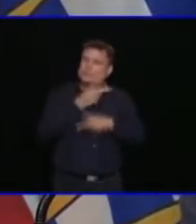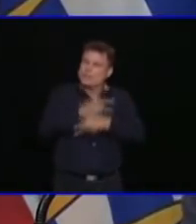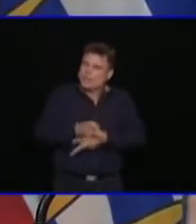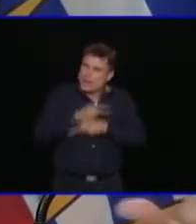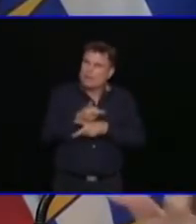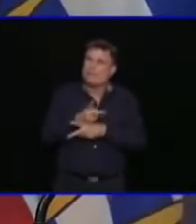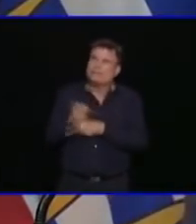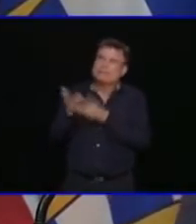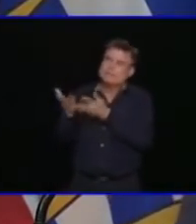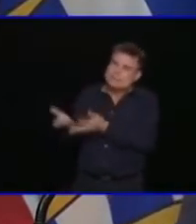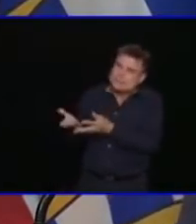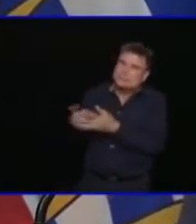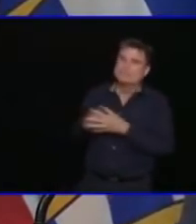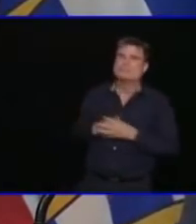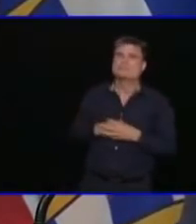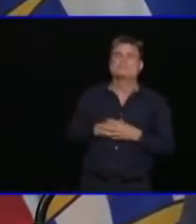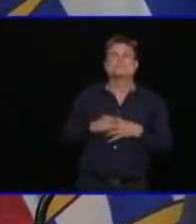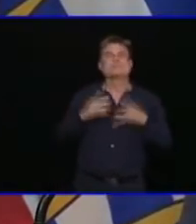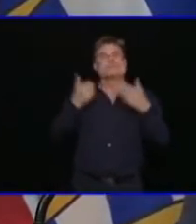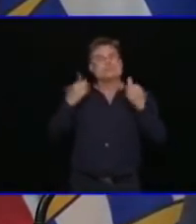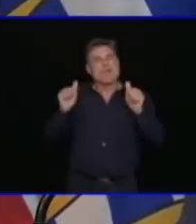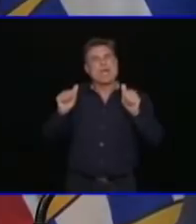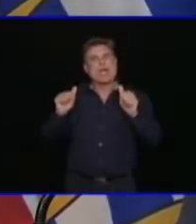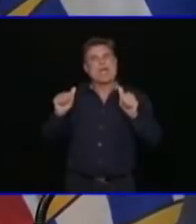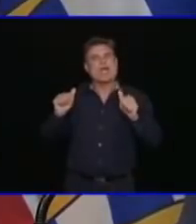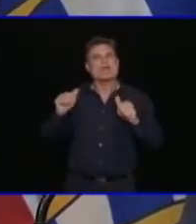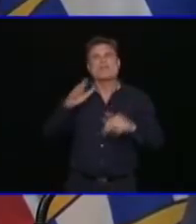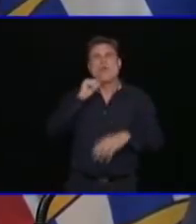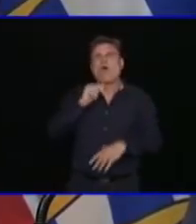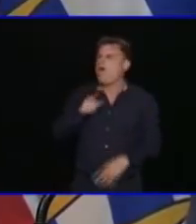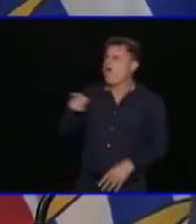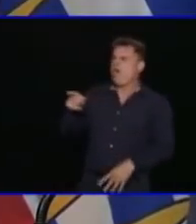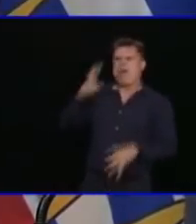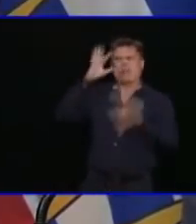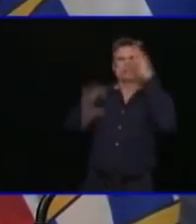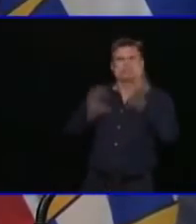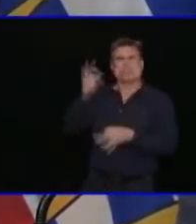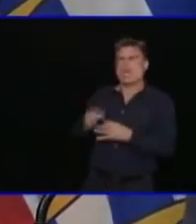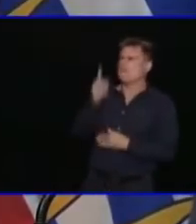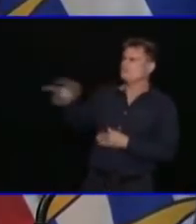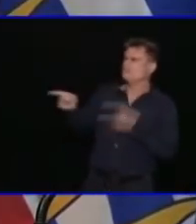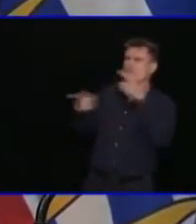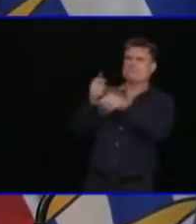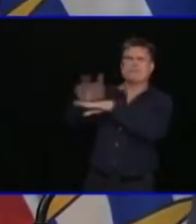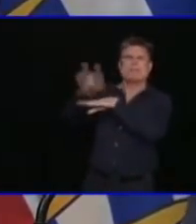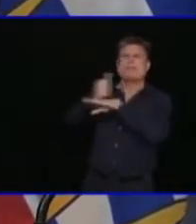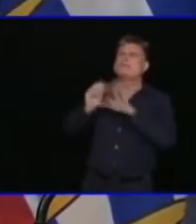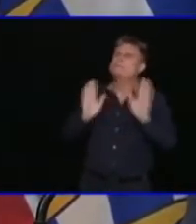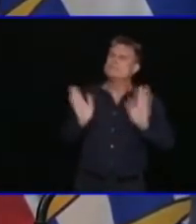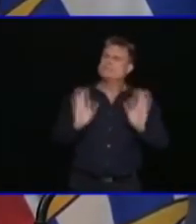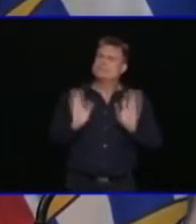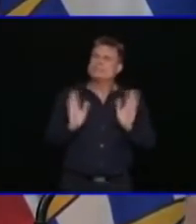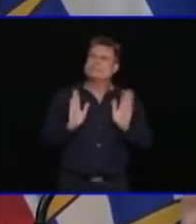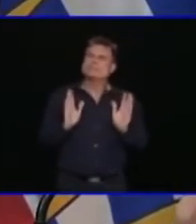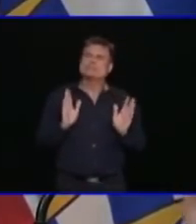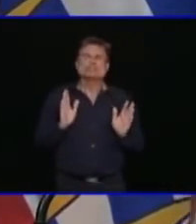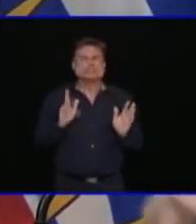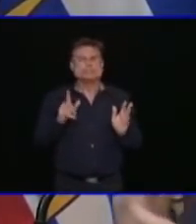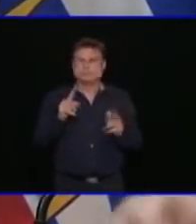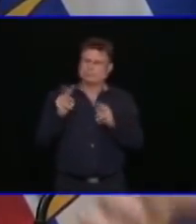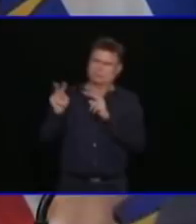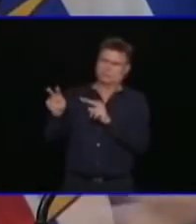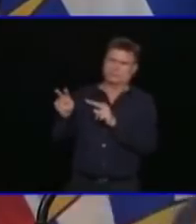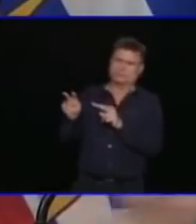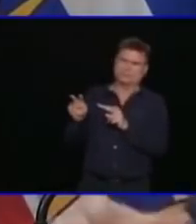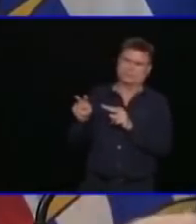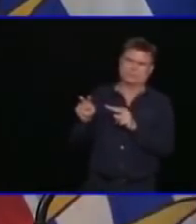fingers at others, but to try and do our best ourselves and to make sure we know what we're doing, that we have our smaller groups, that we keep our